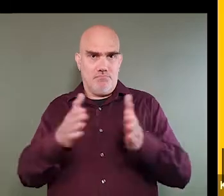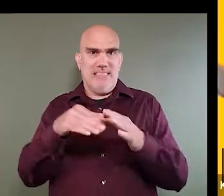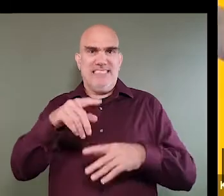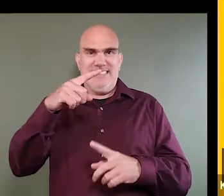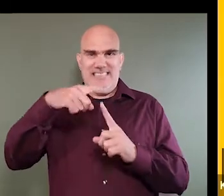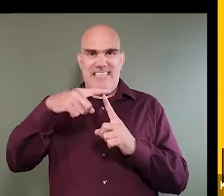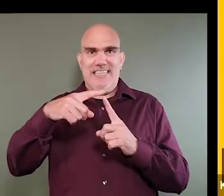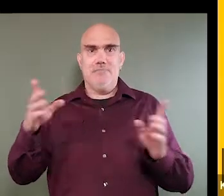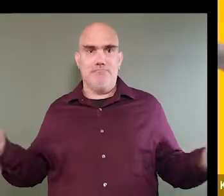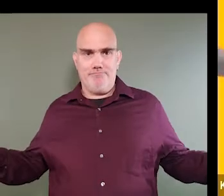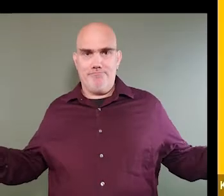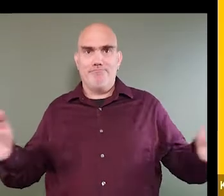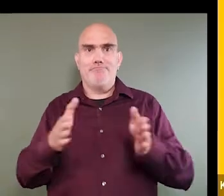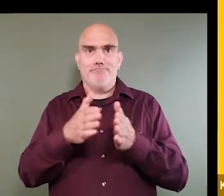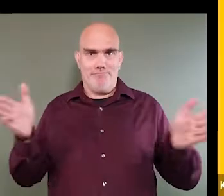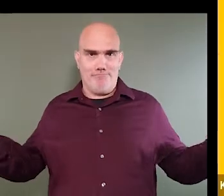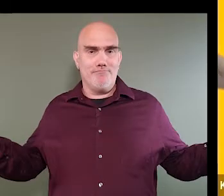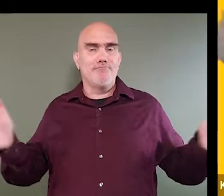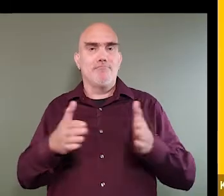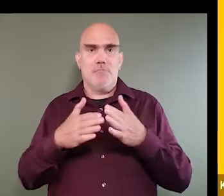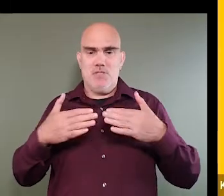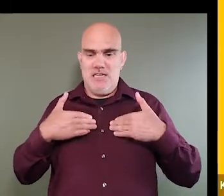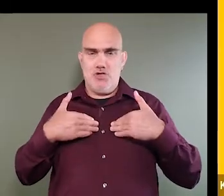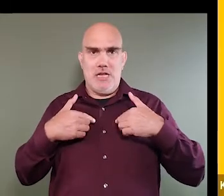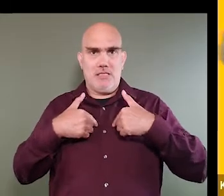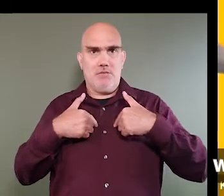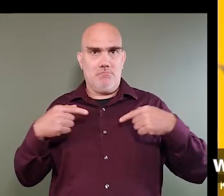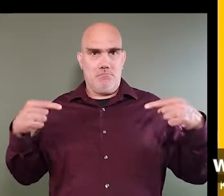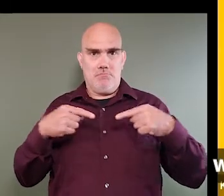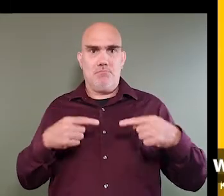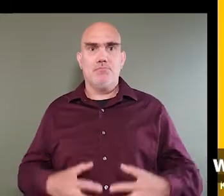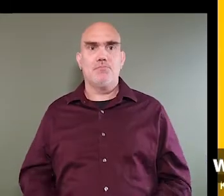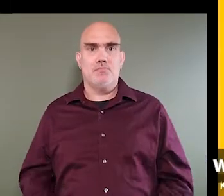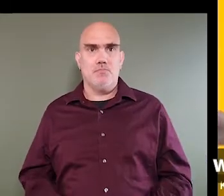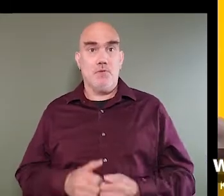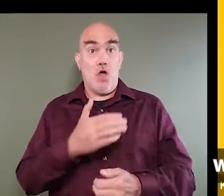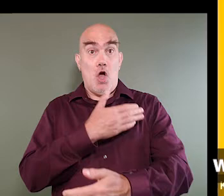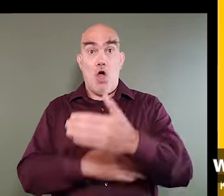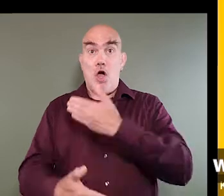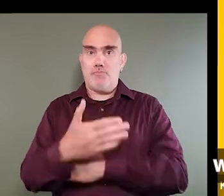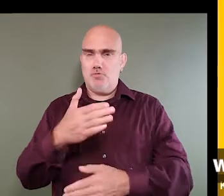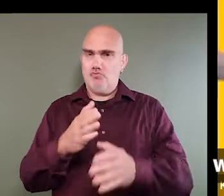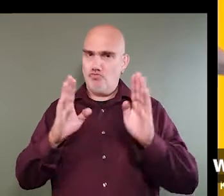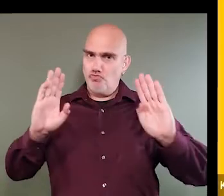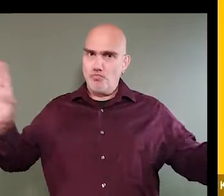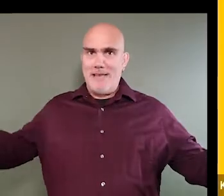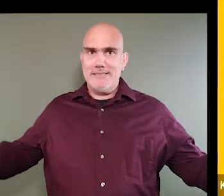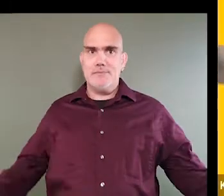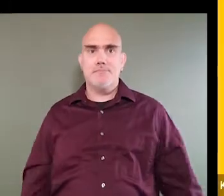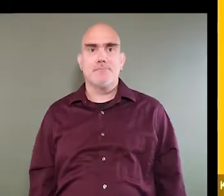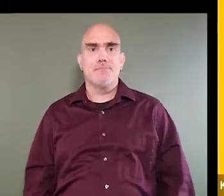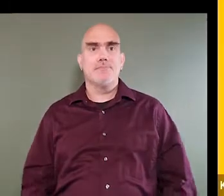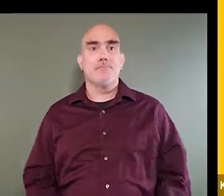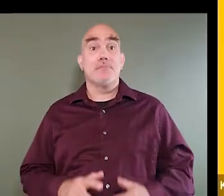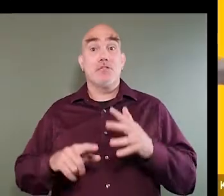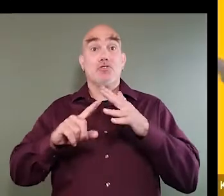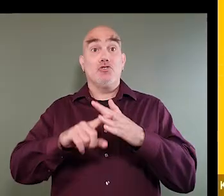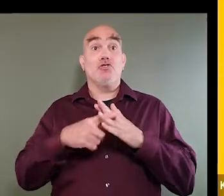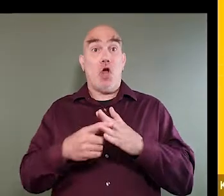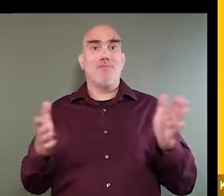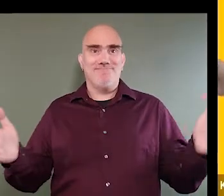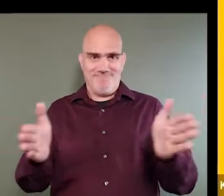T. Going to bring her hands to meet right in front of her chest while keeping her arms nice and straight, and then putting them back to the start